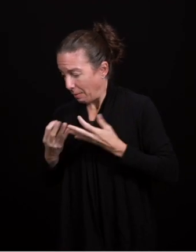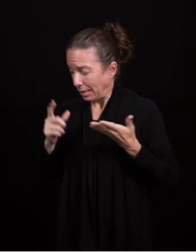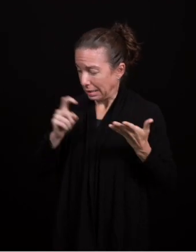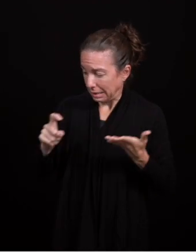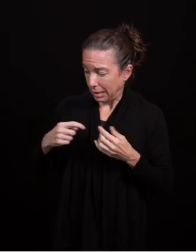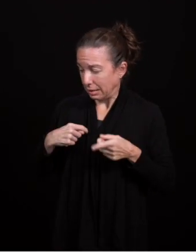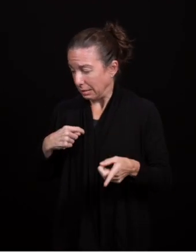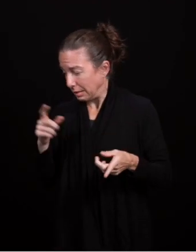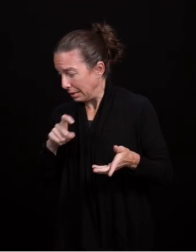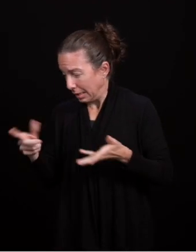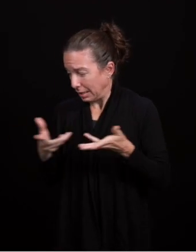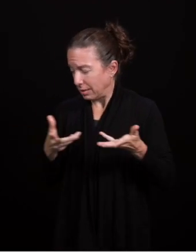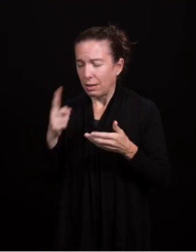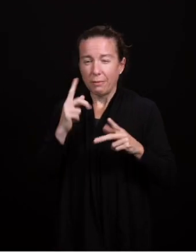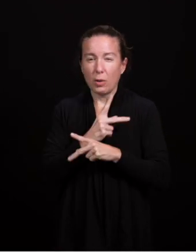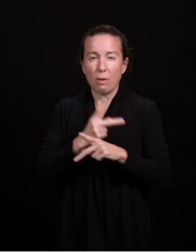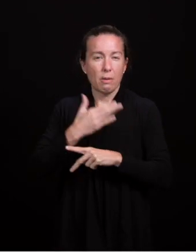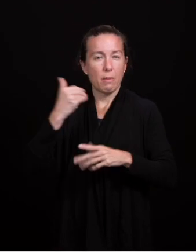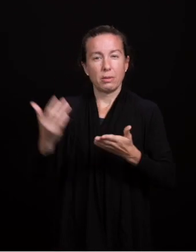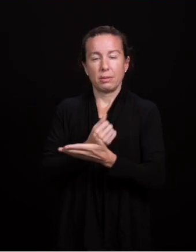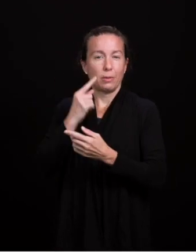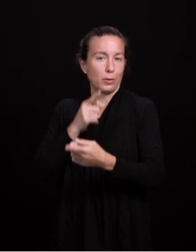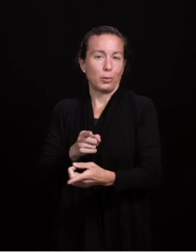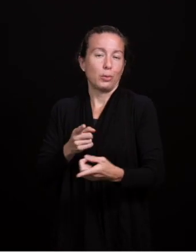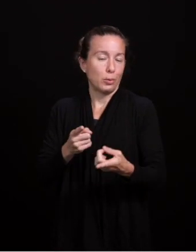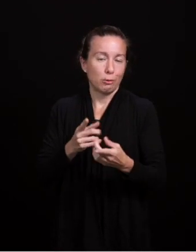what we thought the best opportunities were for her,